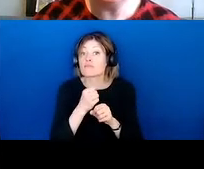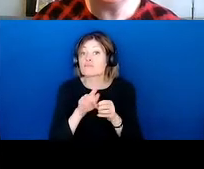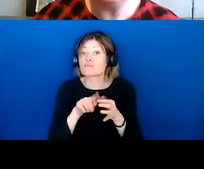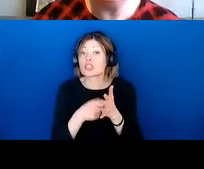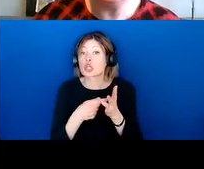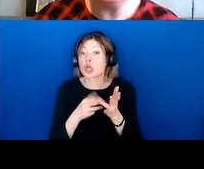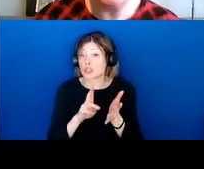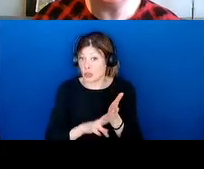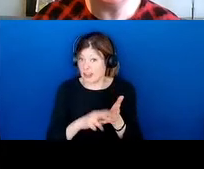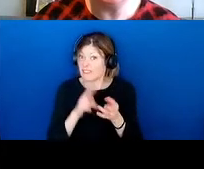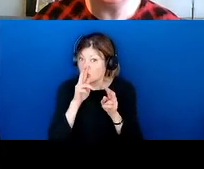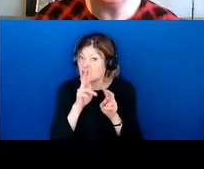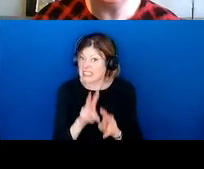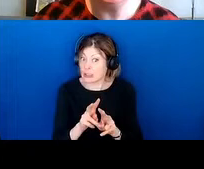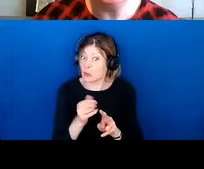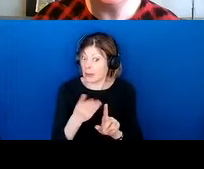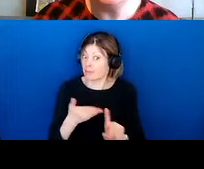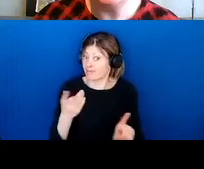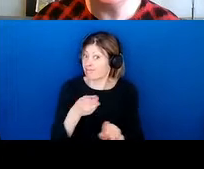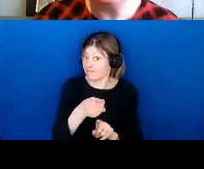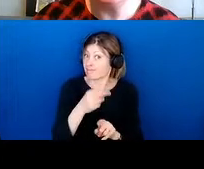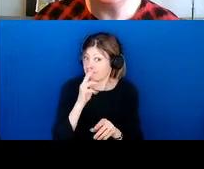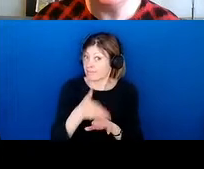was partly filmed at Painshill.